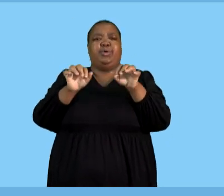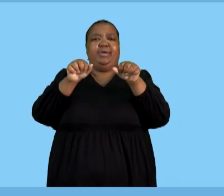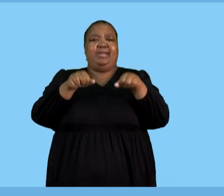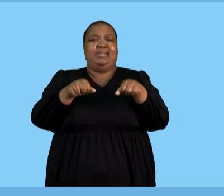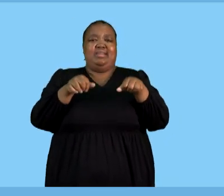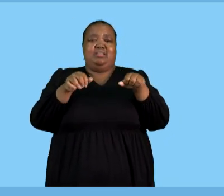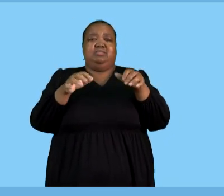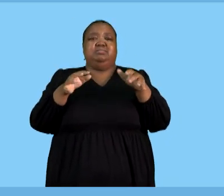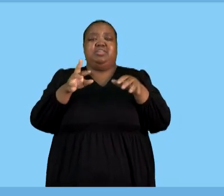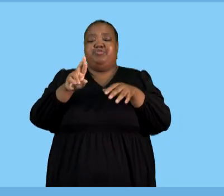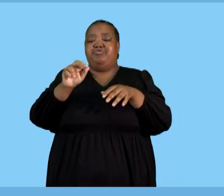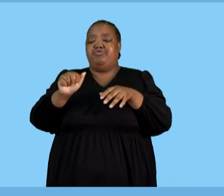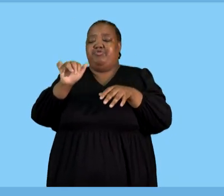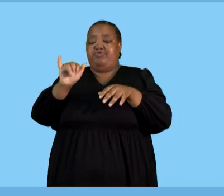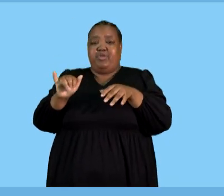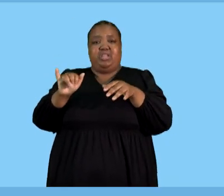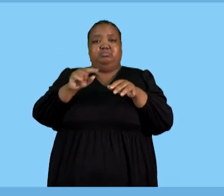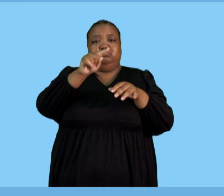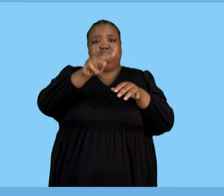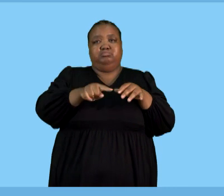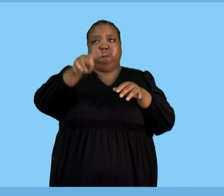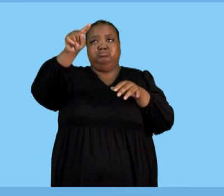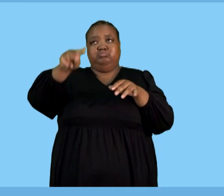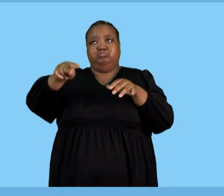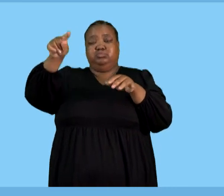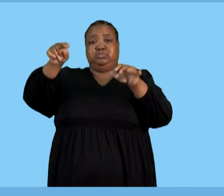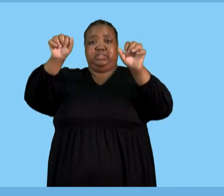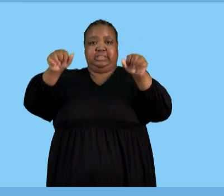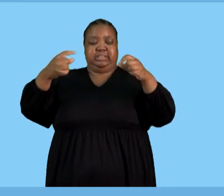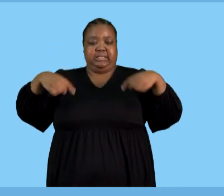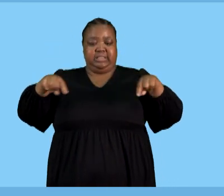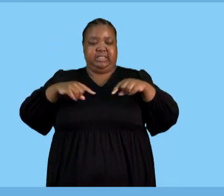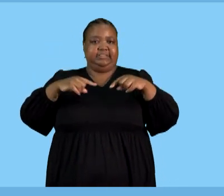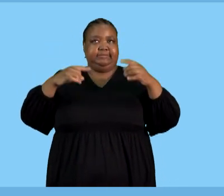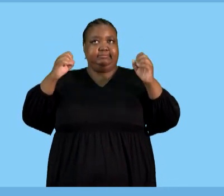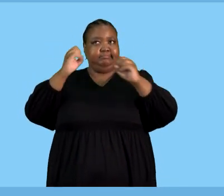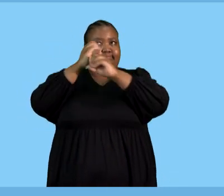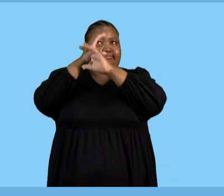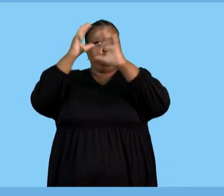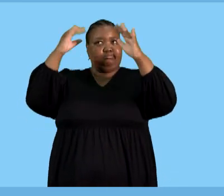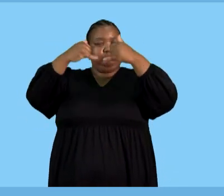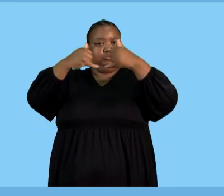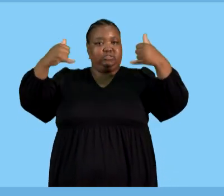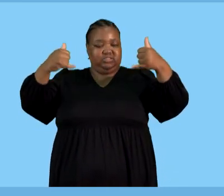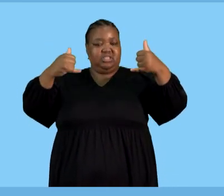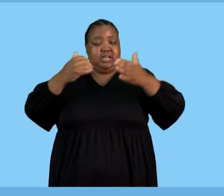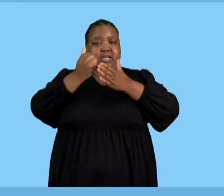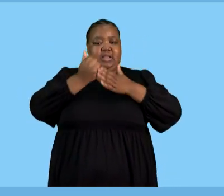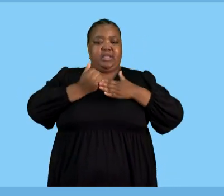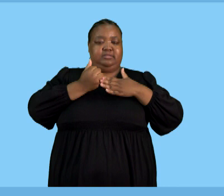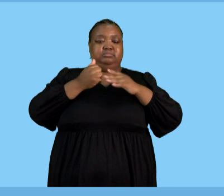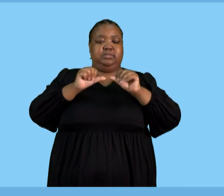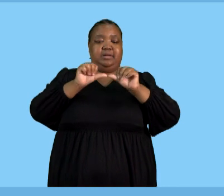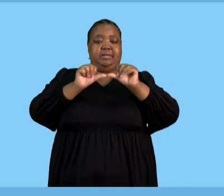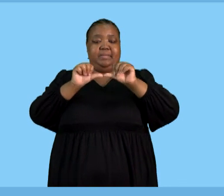of reflection, those diagrams, we call them our ray diagrams. We also draw an imaginary line which helps us measure the